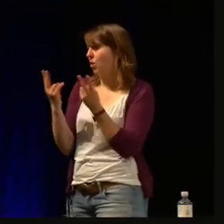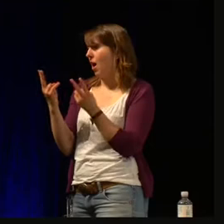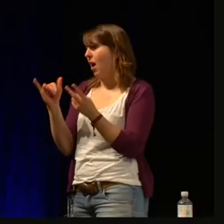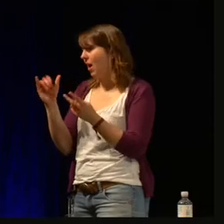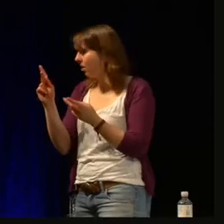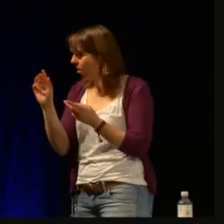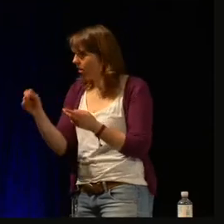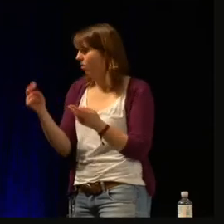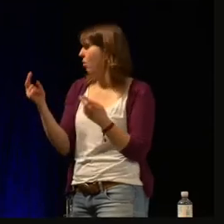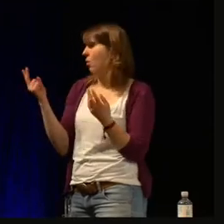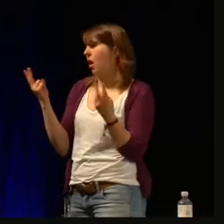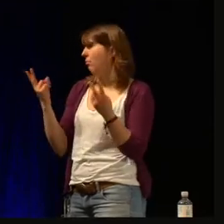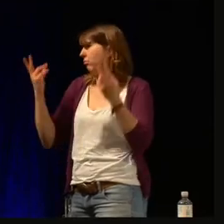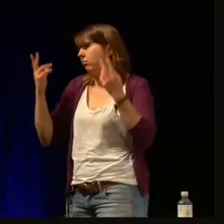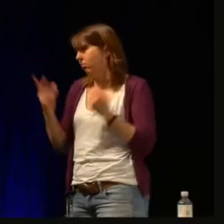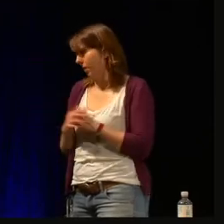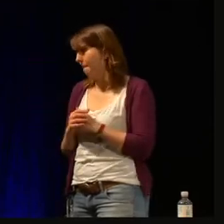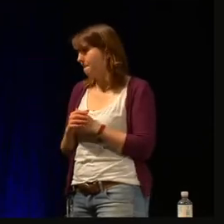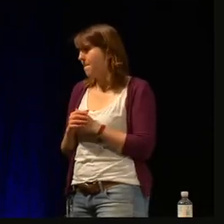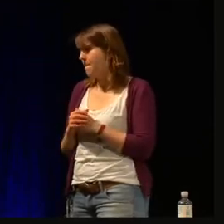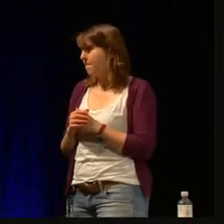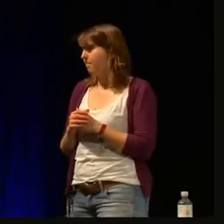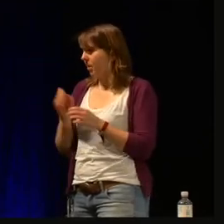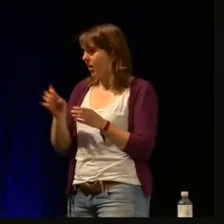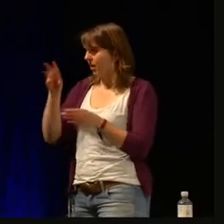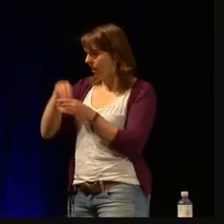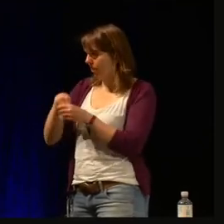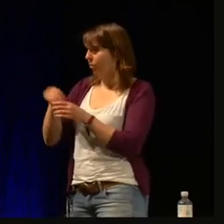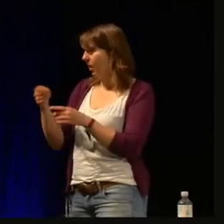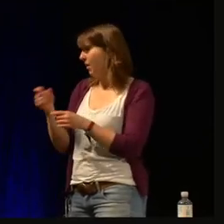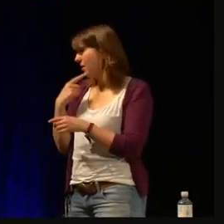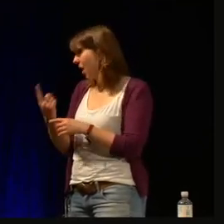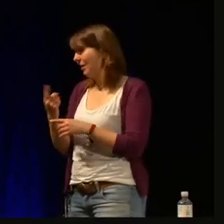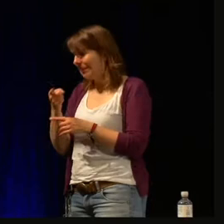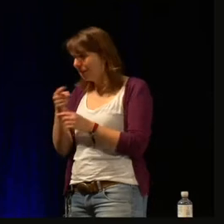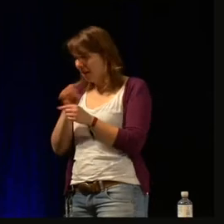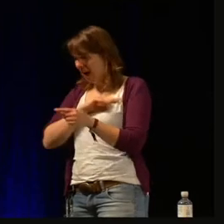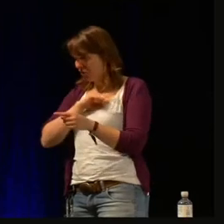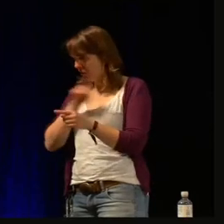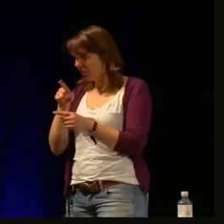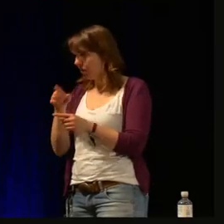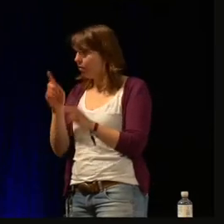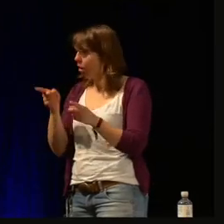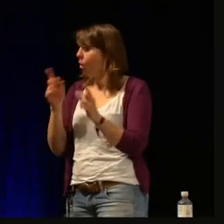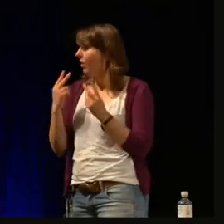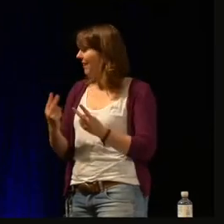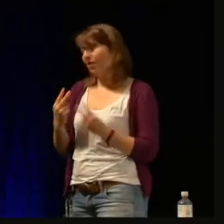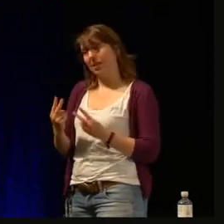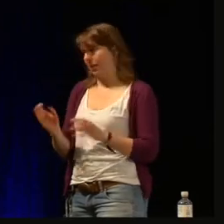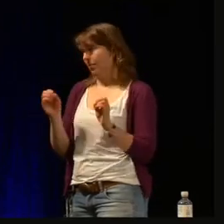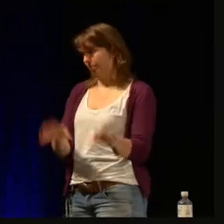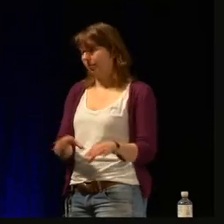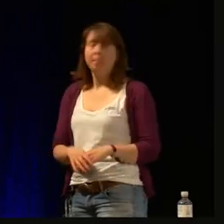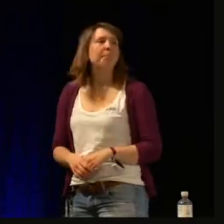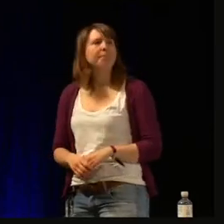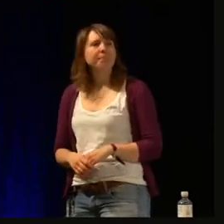Result computed from that, so wie der Algorithmus Voraussagen macht. So to actually see how the algorithm